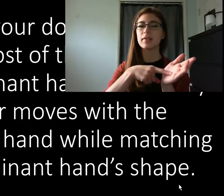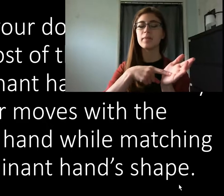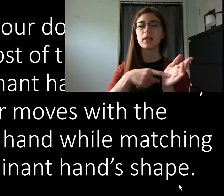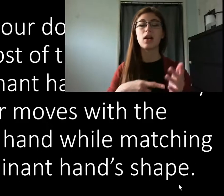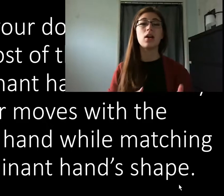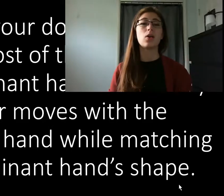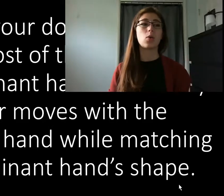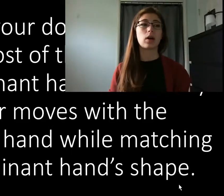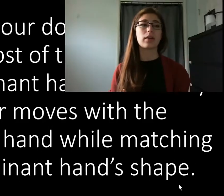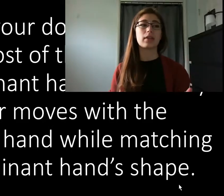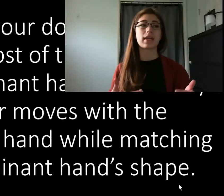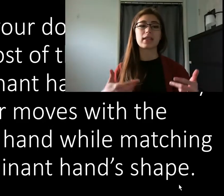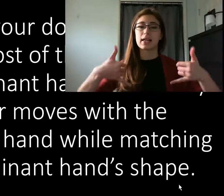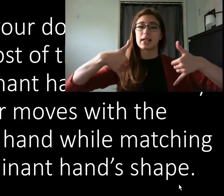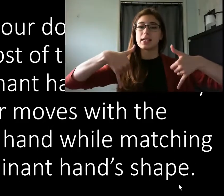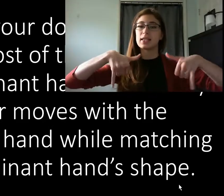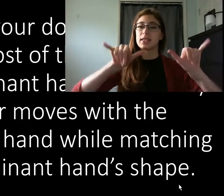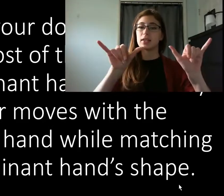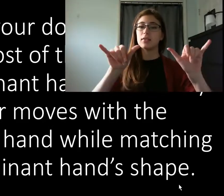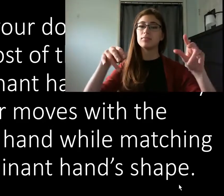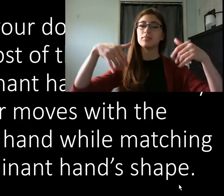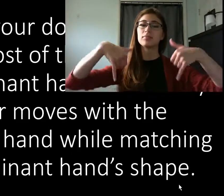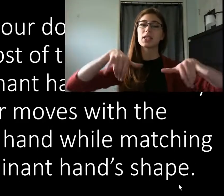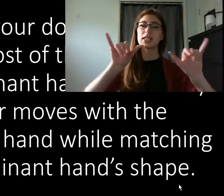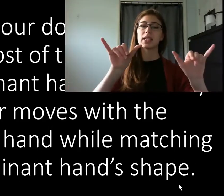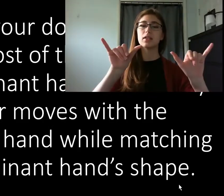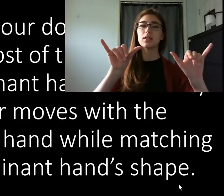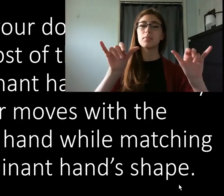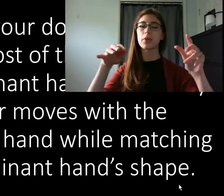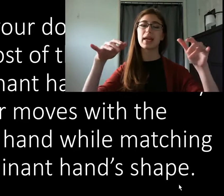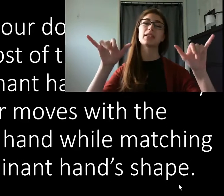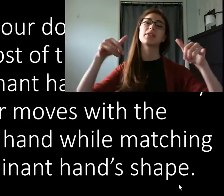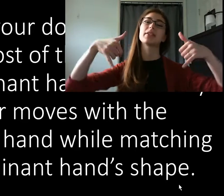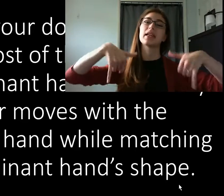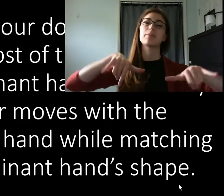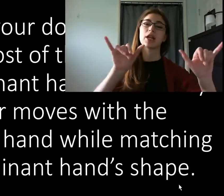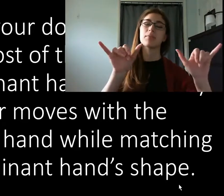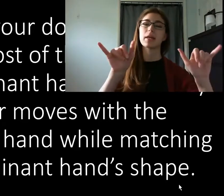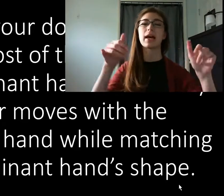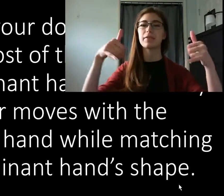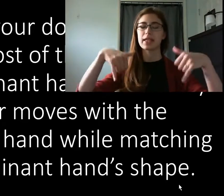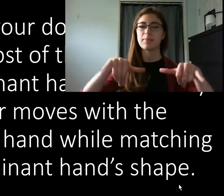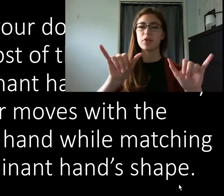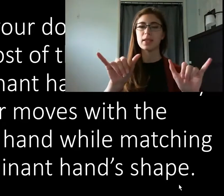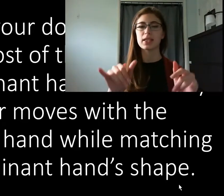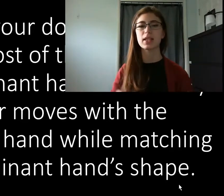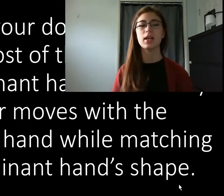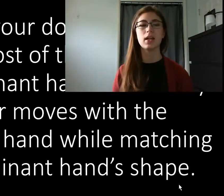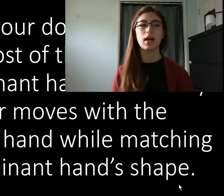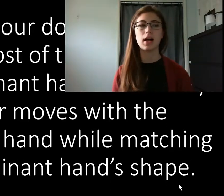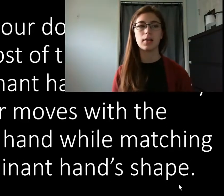in, or like the sign still, still. Both my hands are in the same shape and have the same